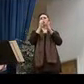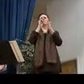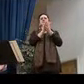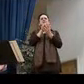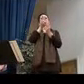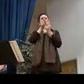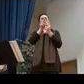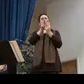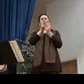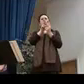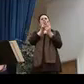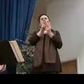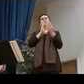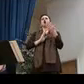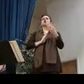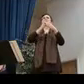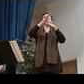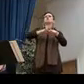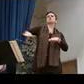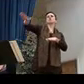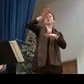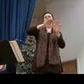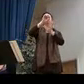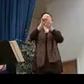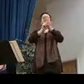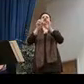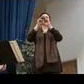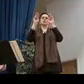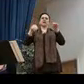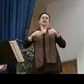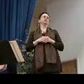of Montana.